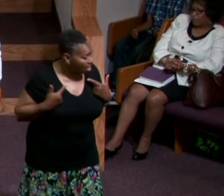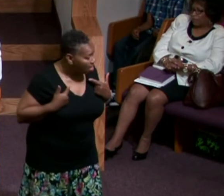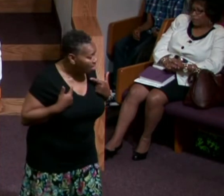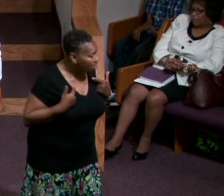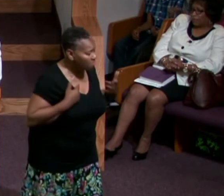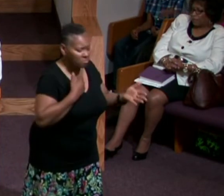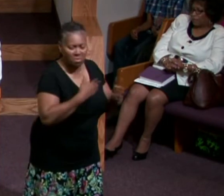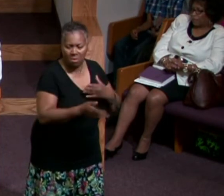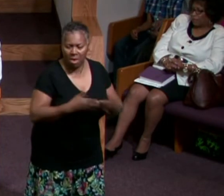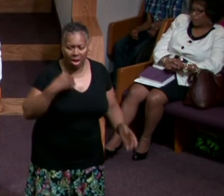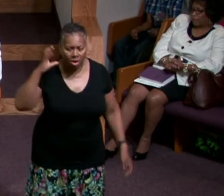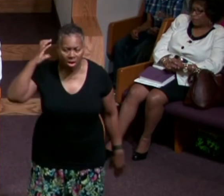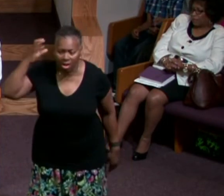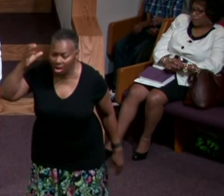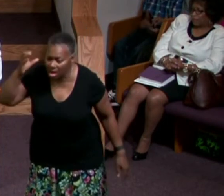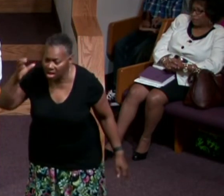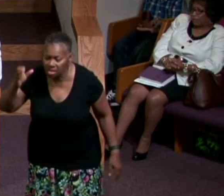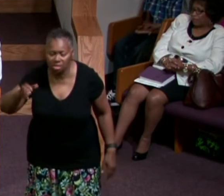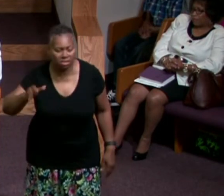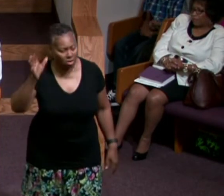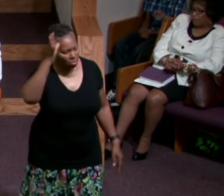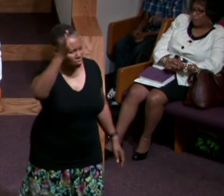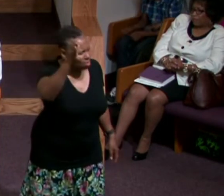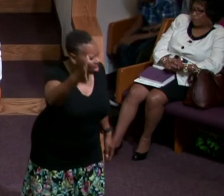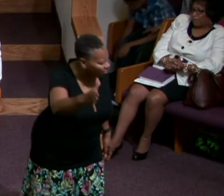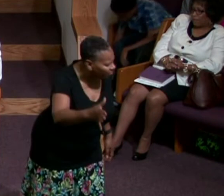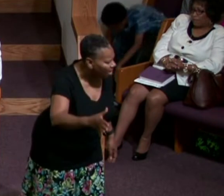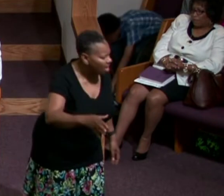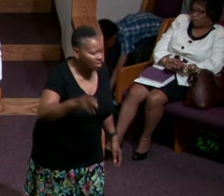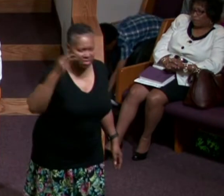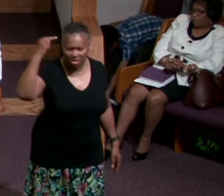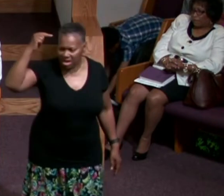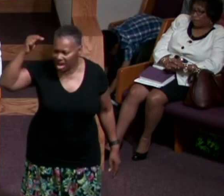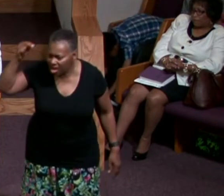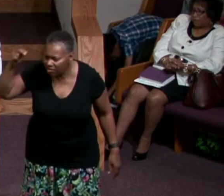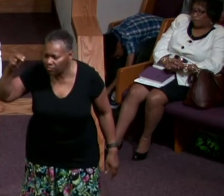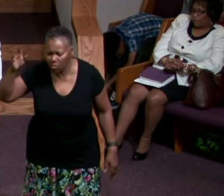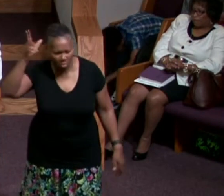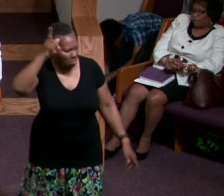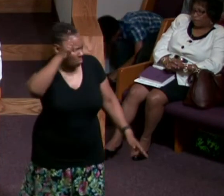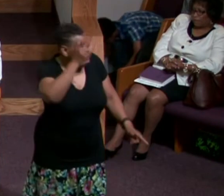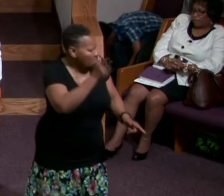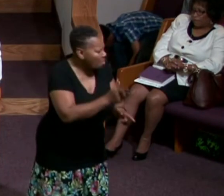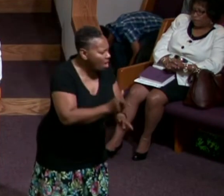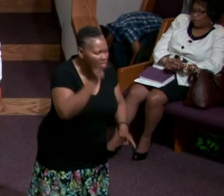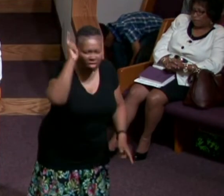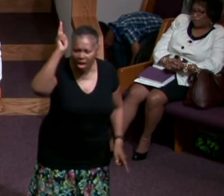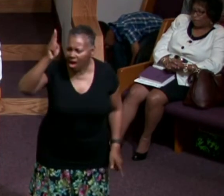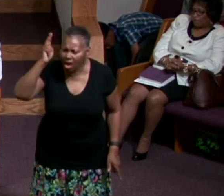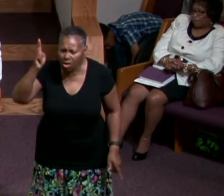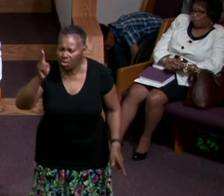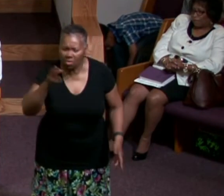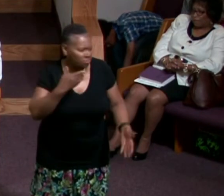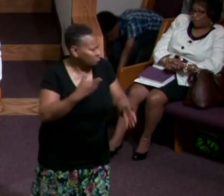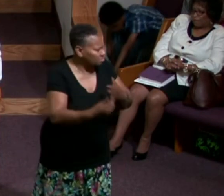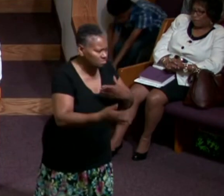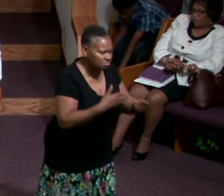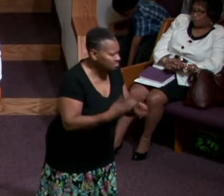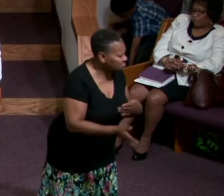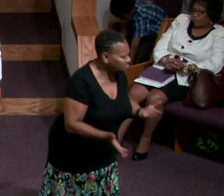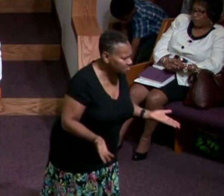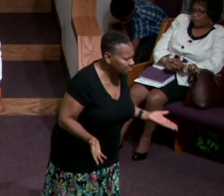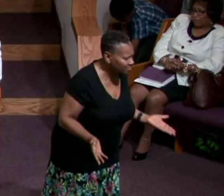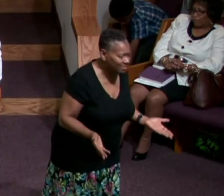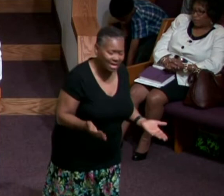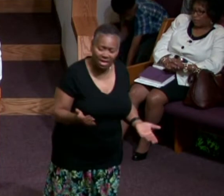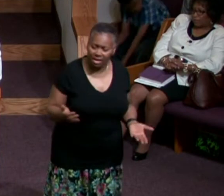it's a cousin, whether it's a grandfather, whether it's a nephew, whether it's a brother, an uncle, whoever it may be.